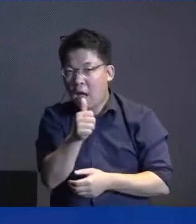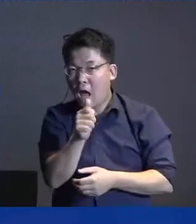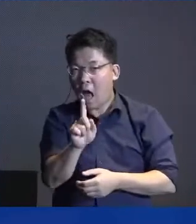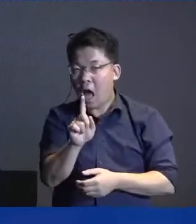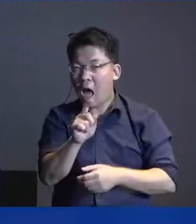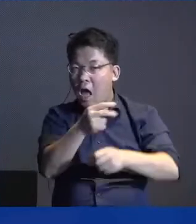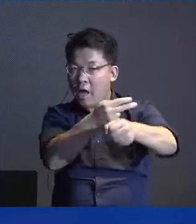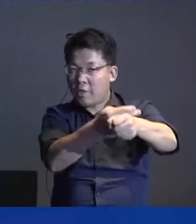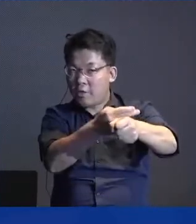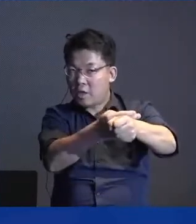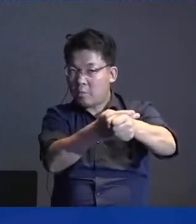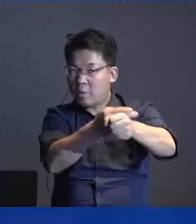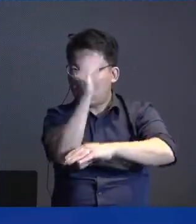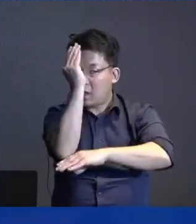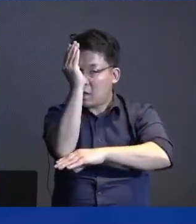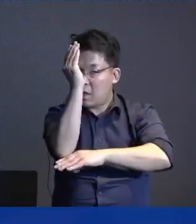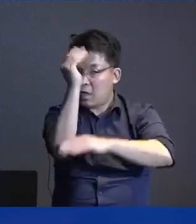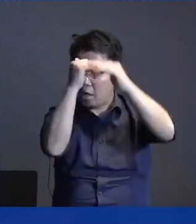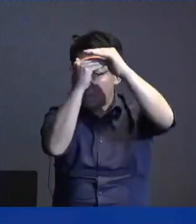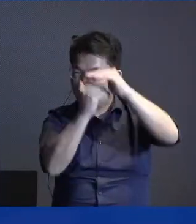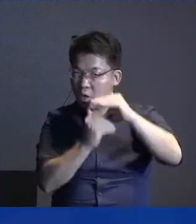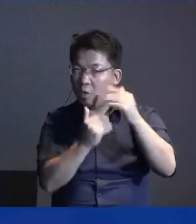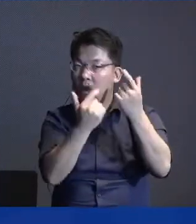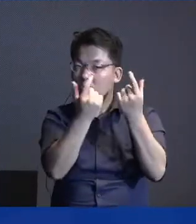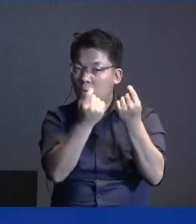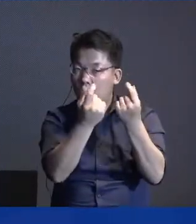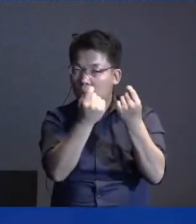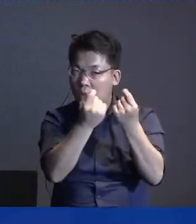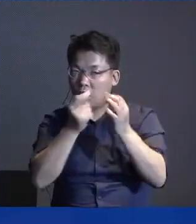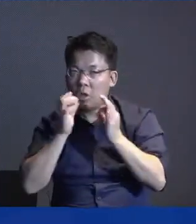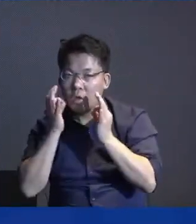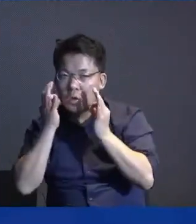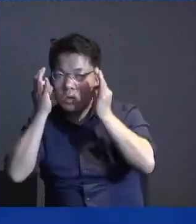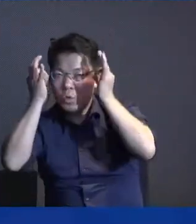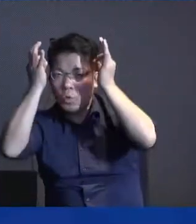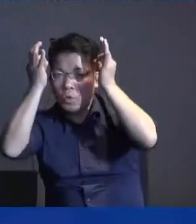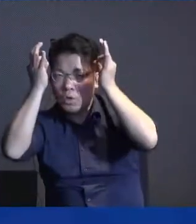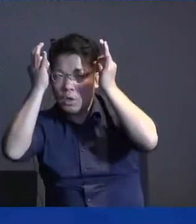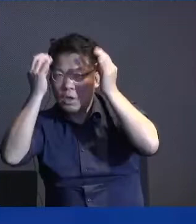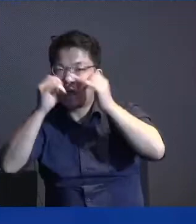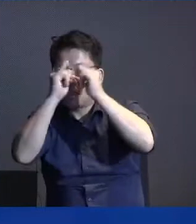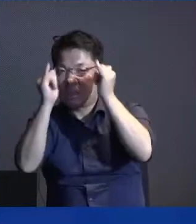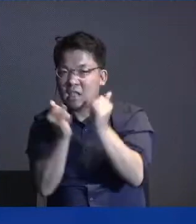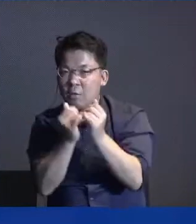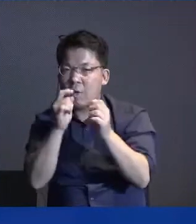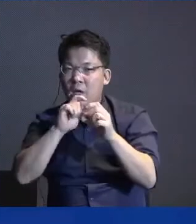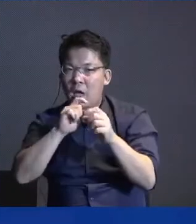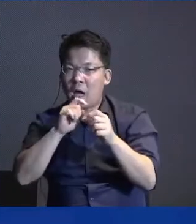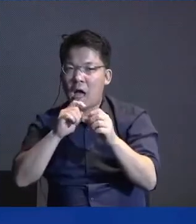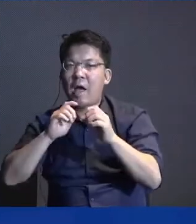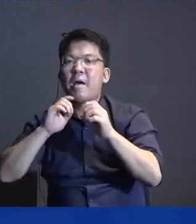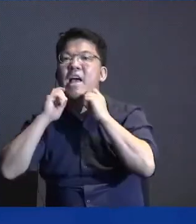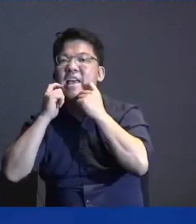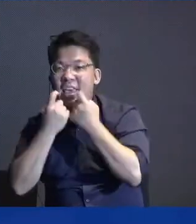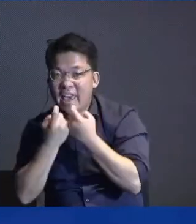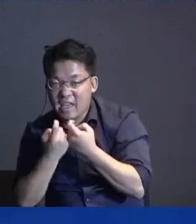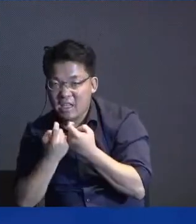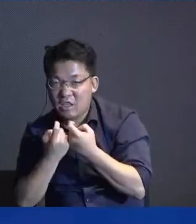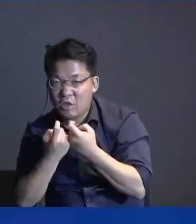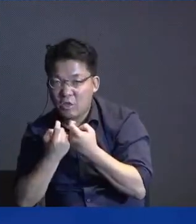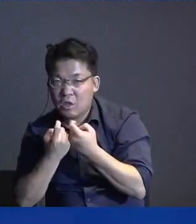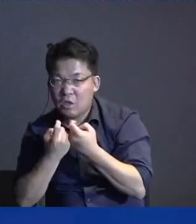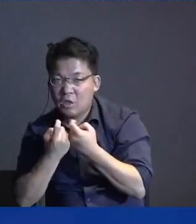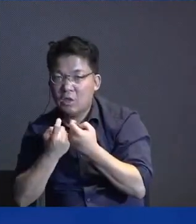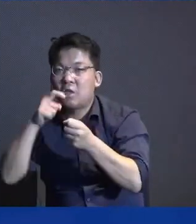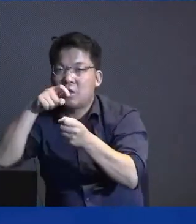of effort should actually come together, like individual level and community level and government